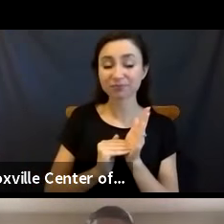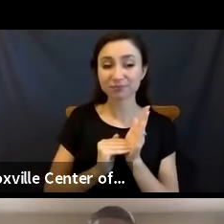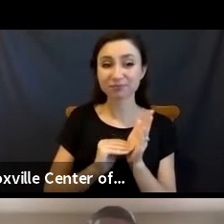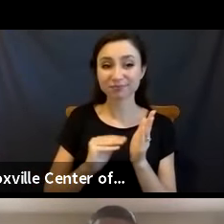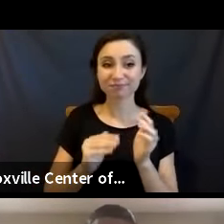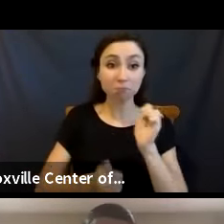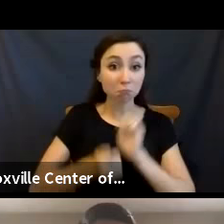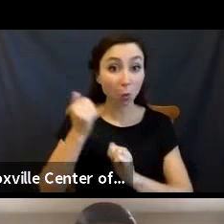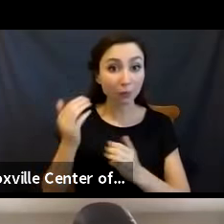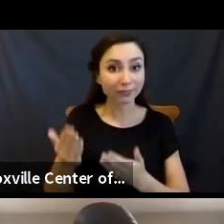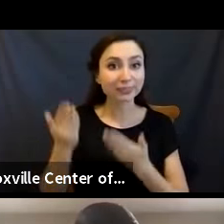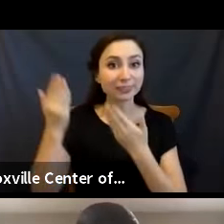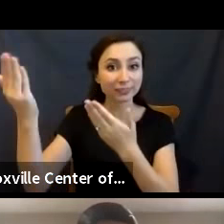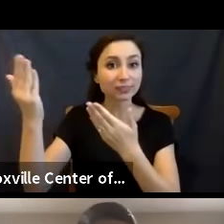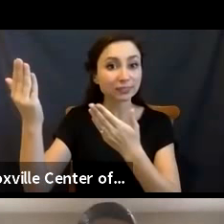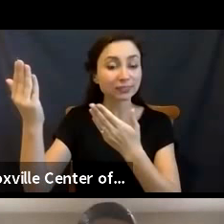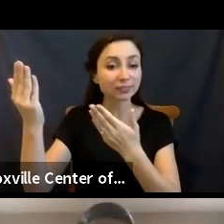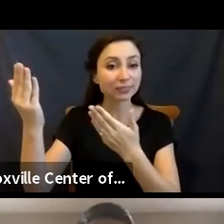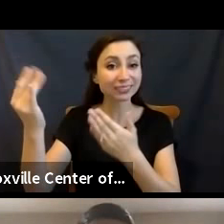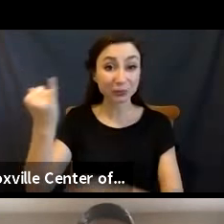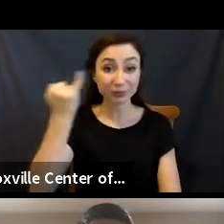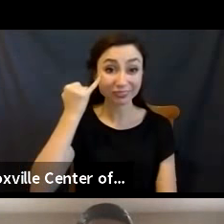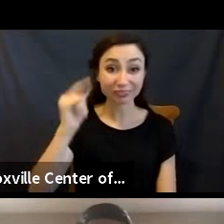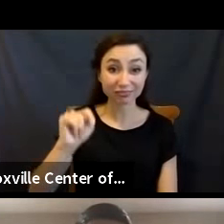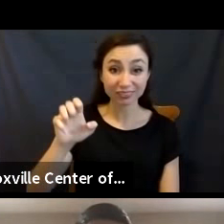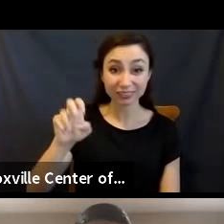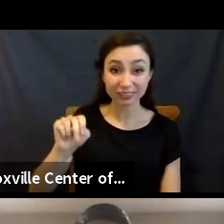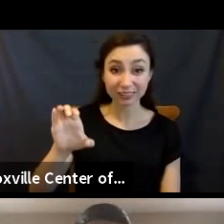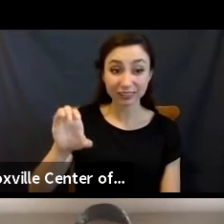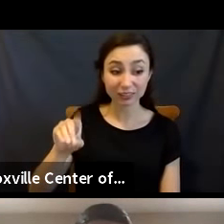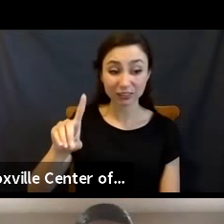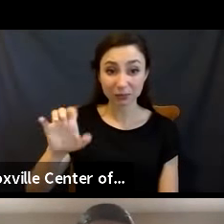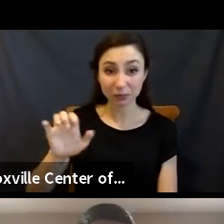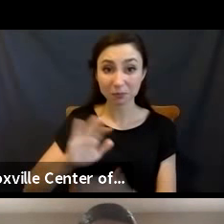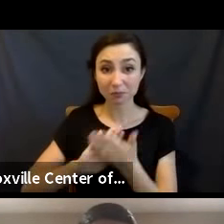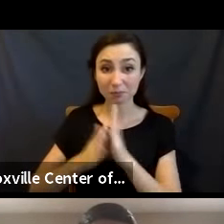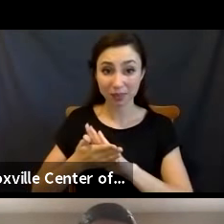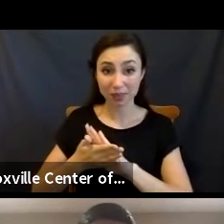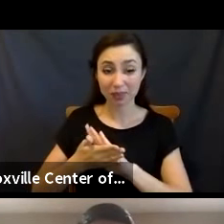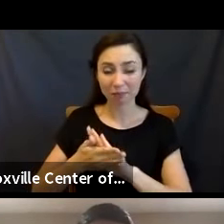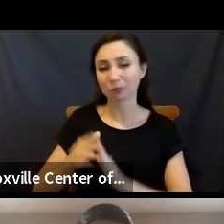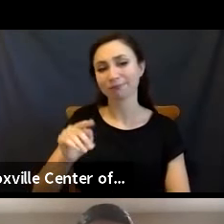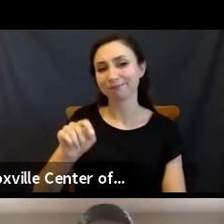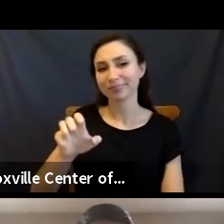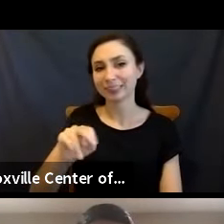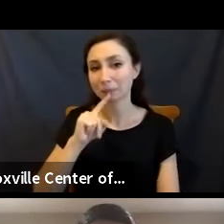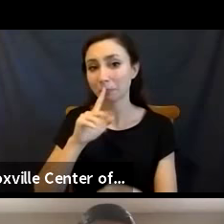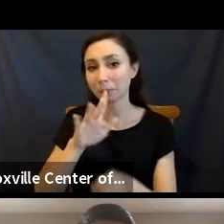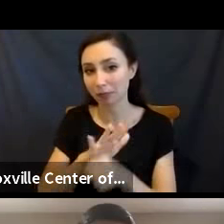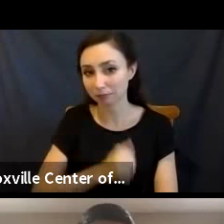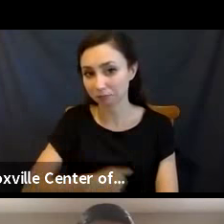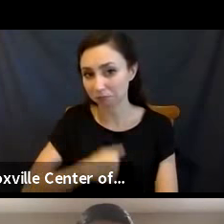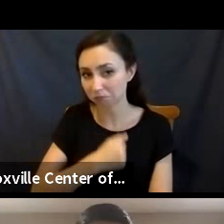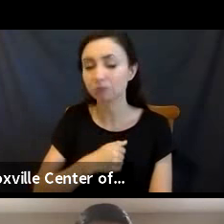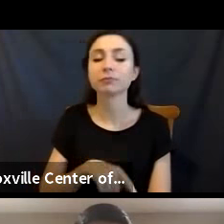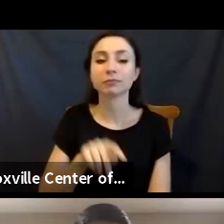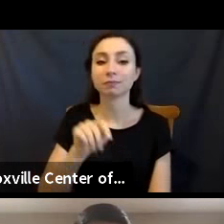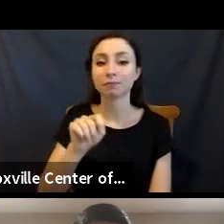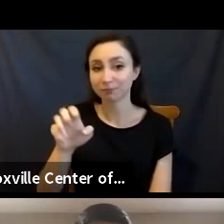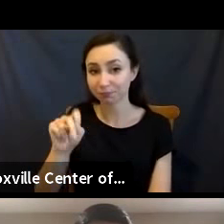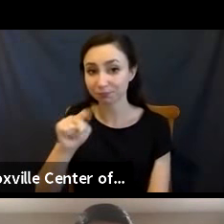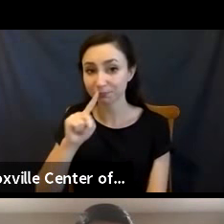suggestions. So if the Tennessee Code became or the Tennessee Pledge, excuse me, became our sort